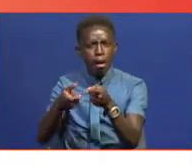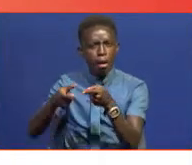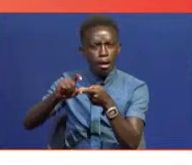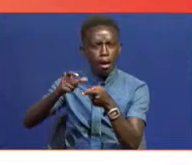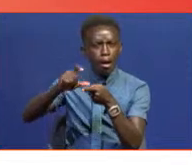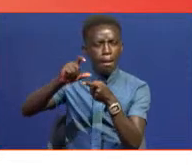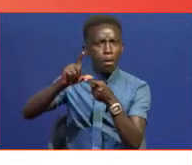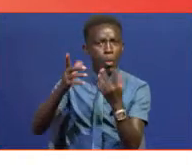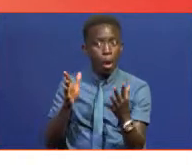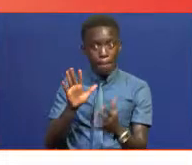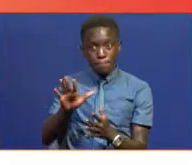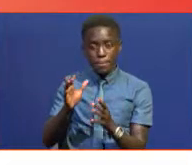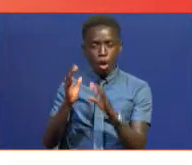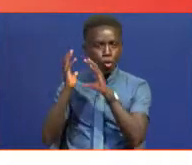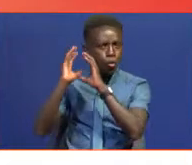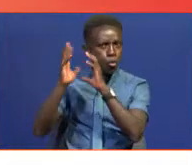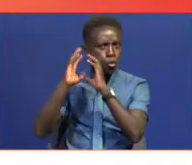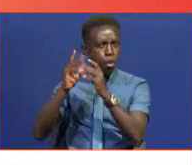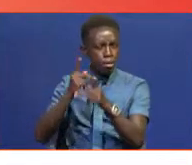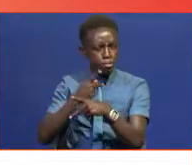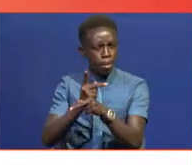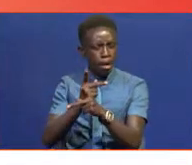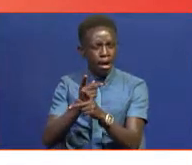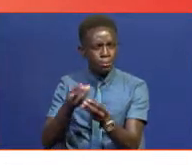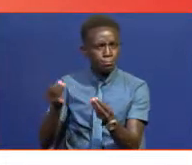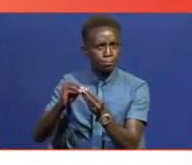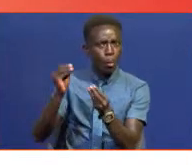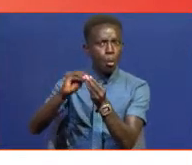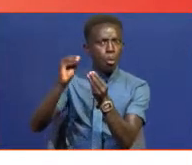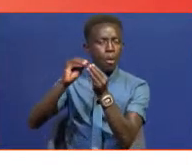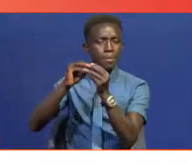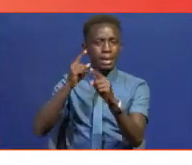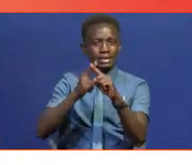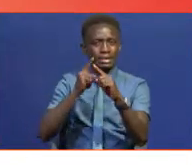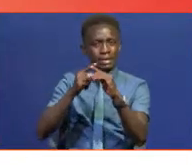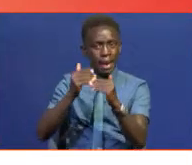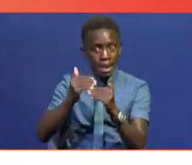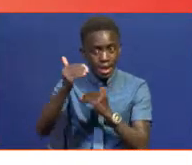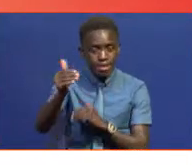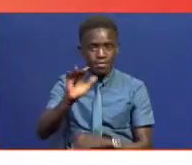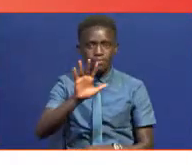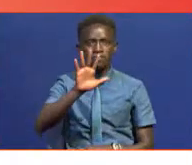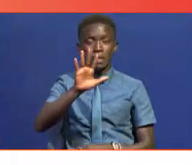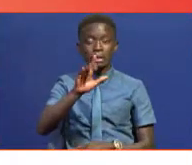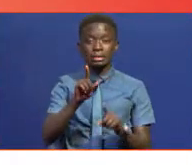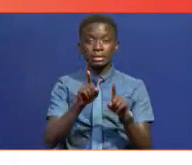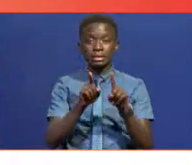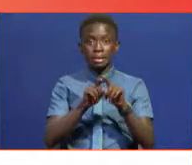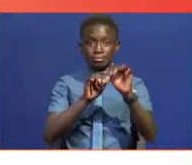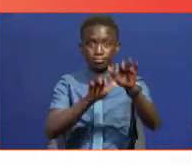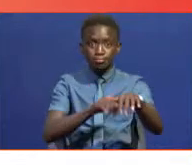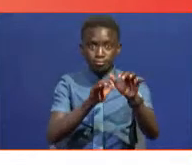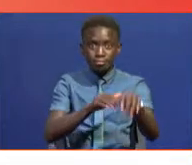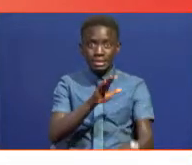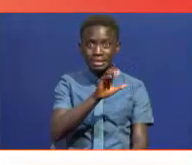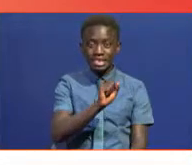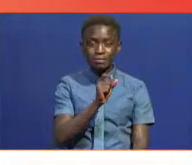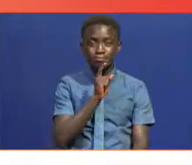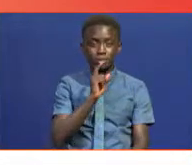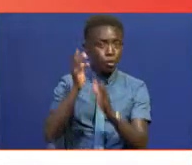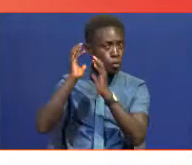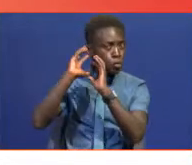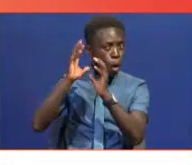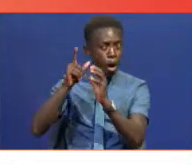next 5 years. Agriculture Cabinet Secretary Mithika Linturi says the support to coconut production is aimed